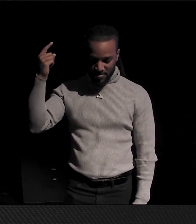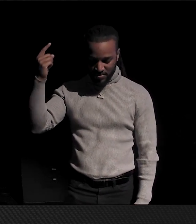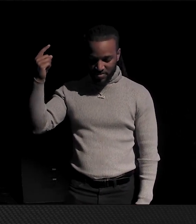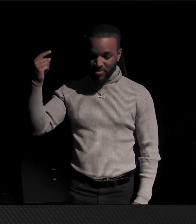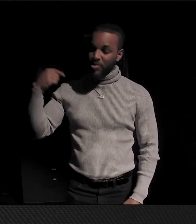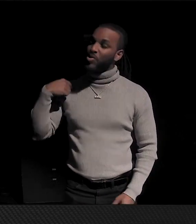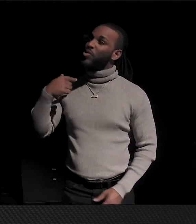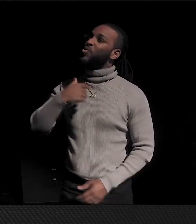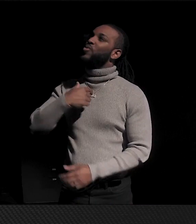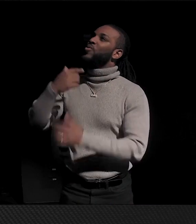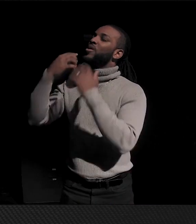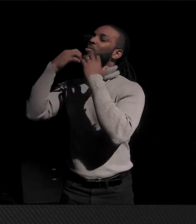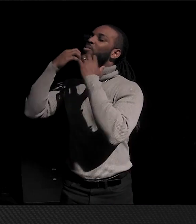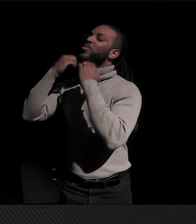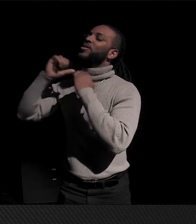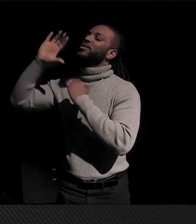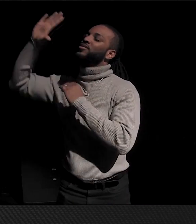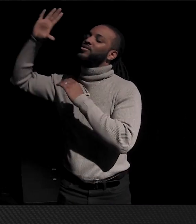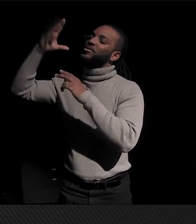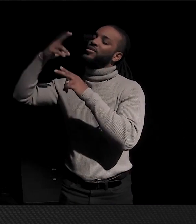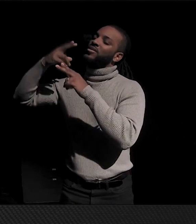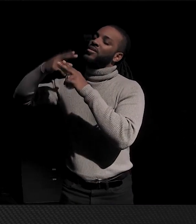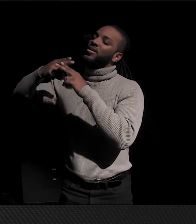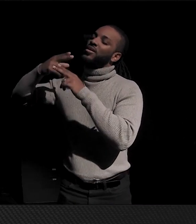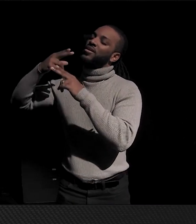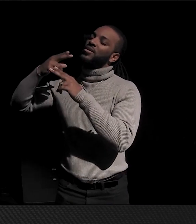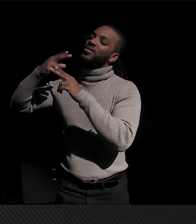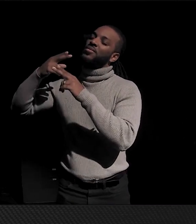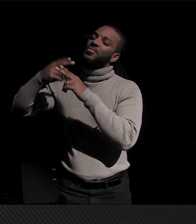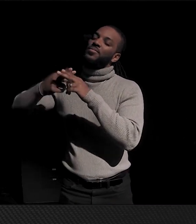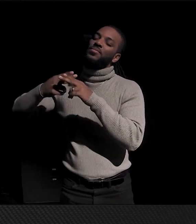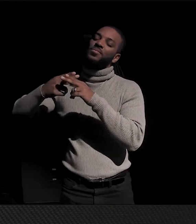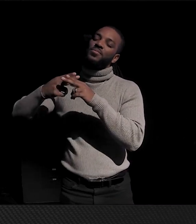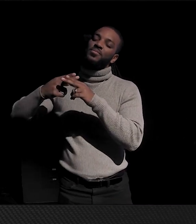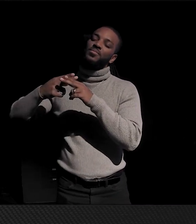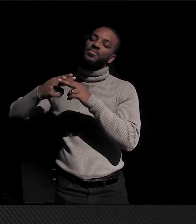So we praise your name.